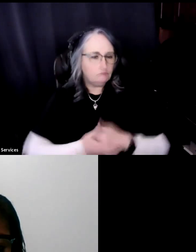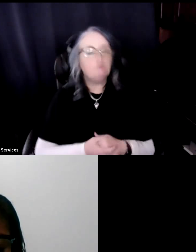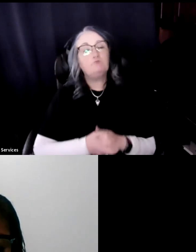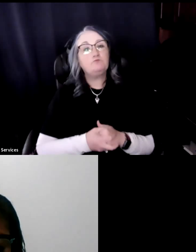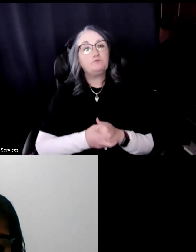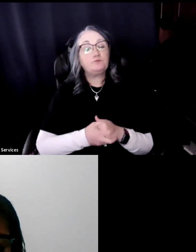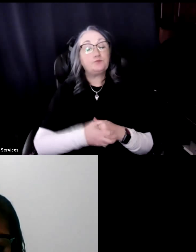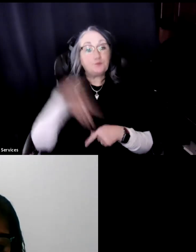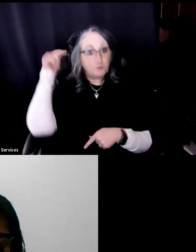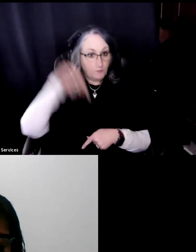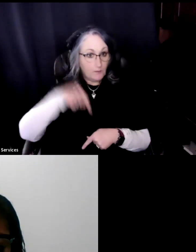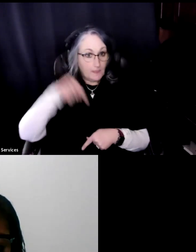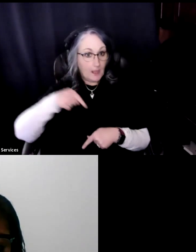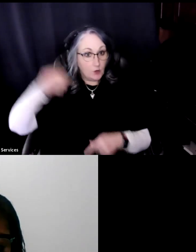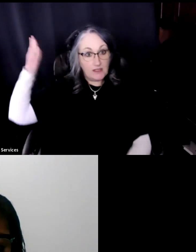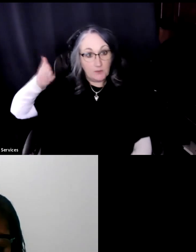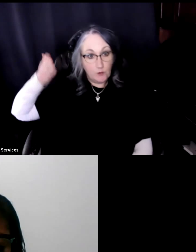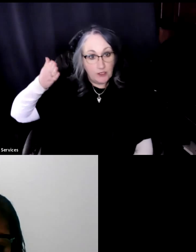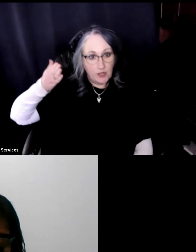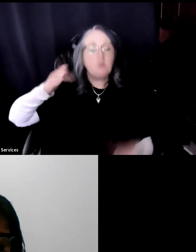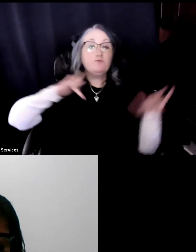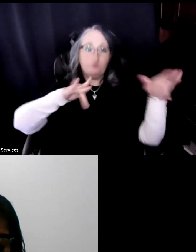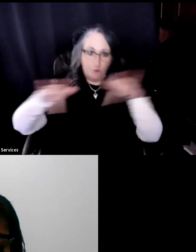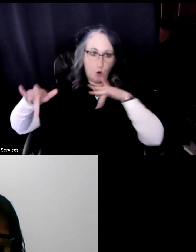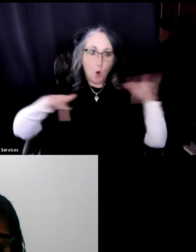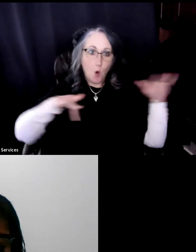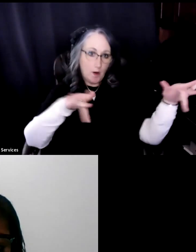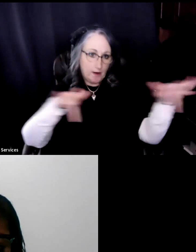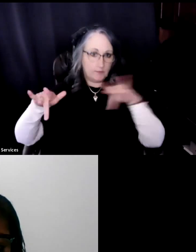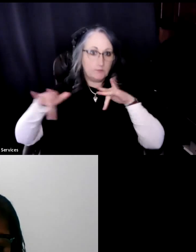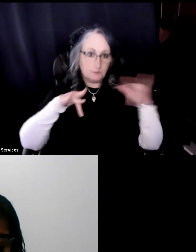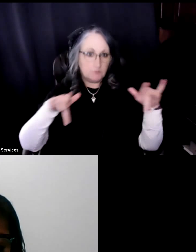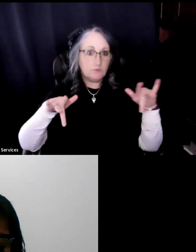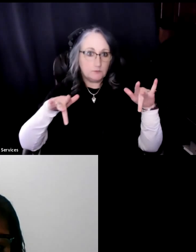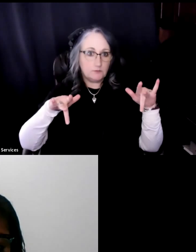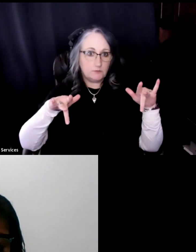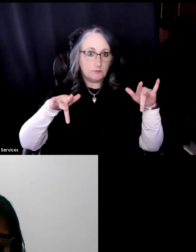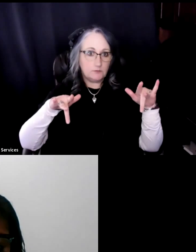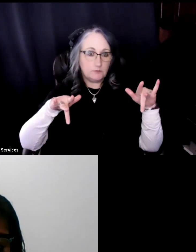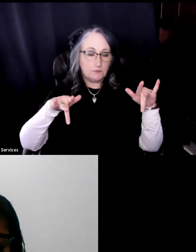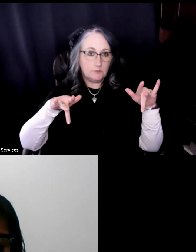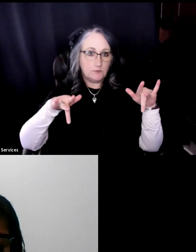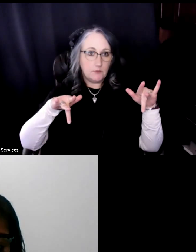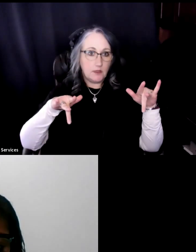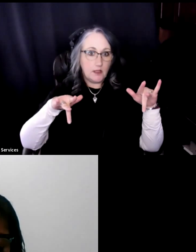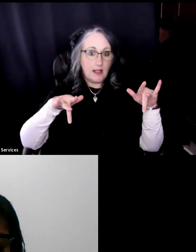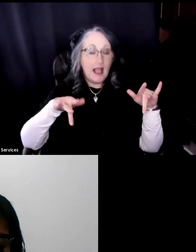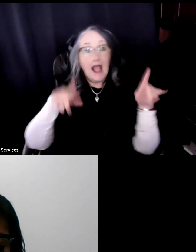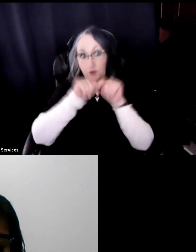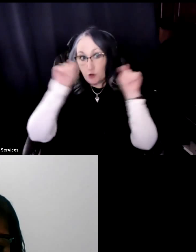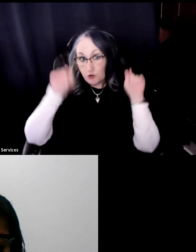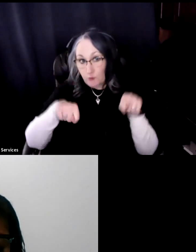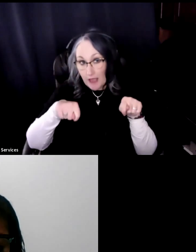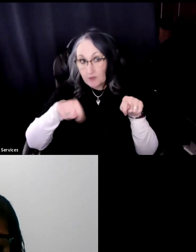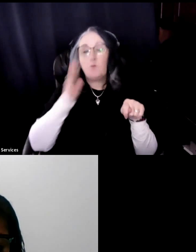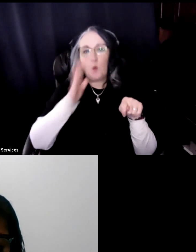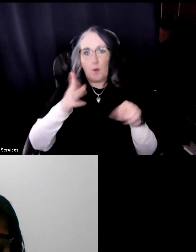This webinar is being recorded. In addition, the transcript will be saved for